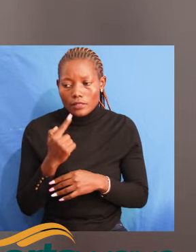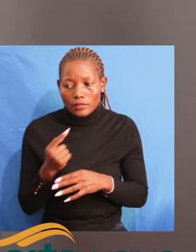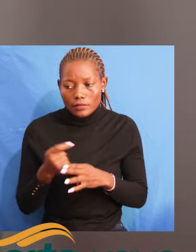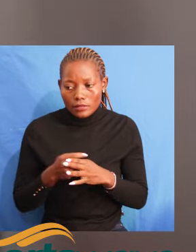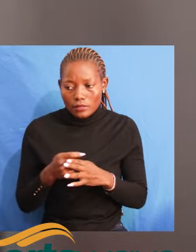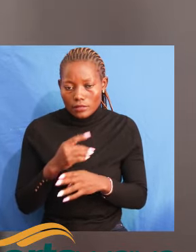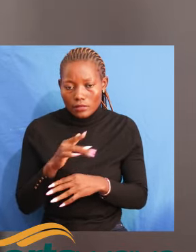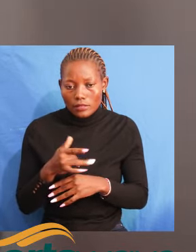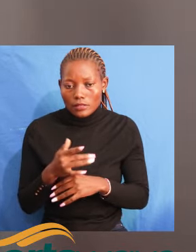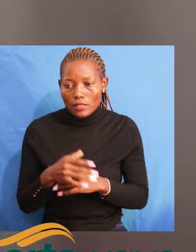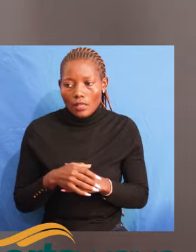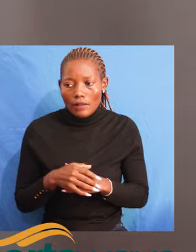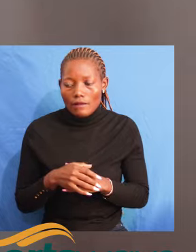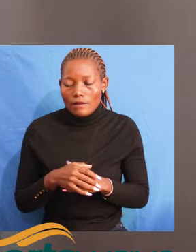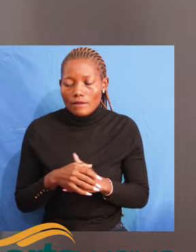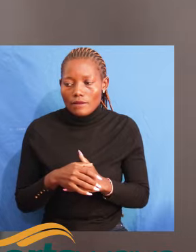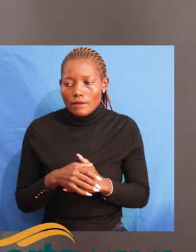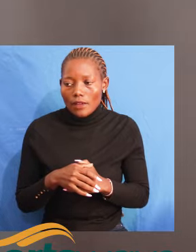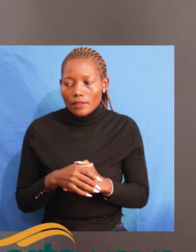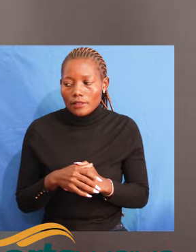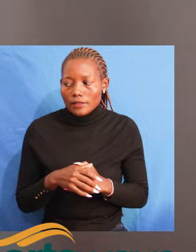is not,